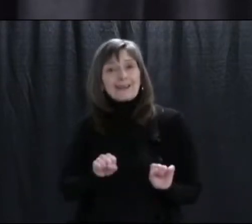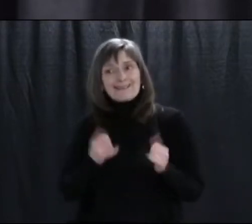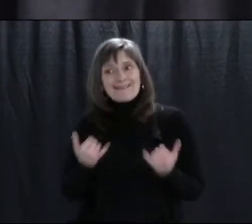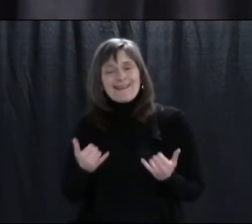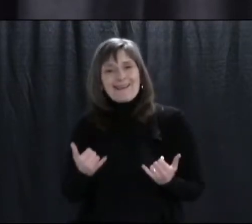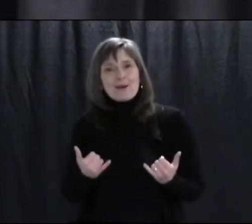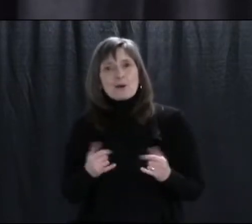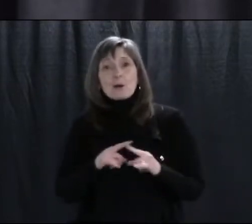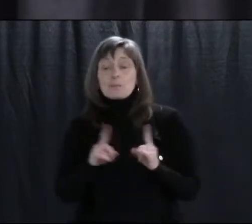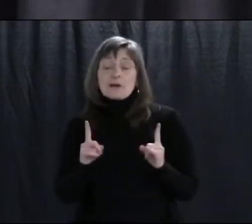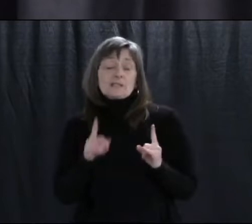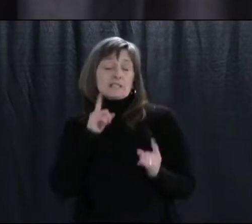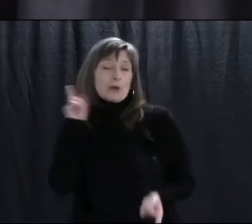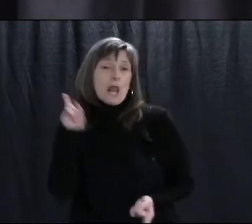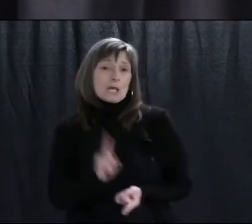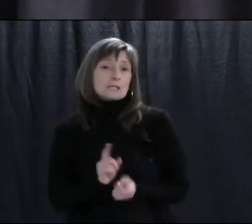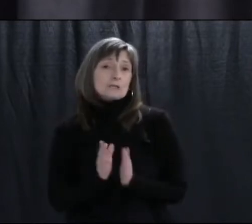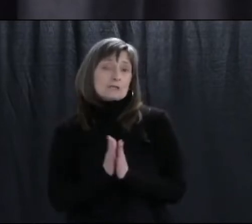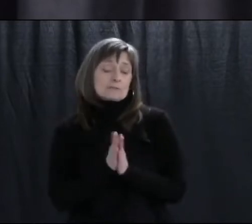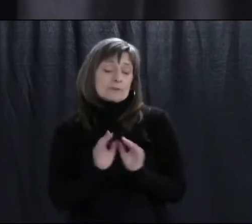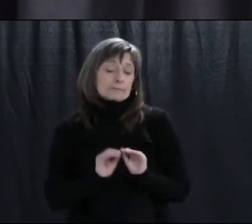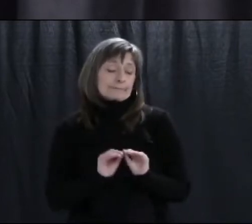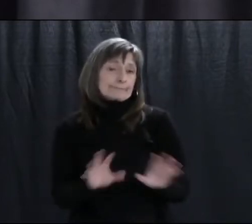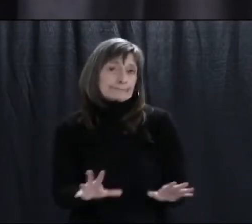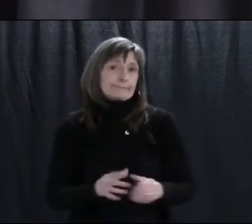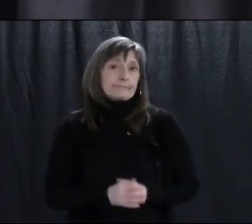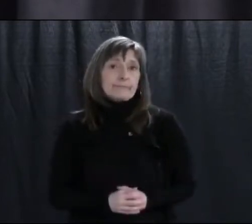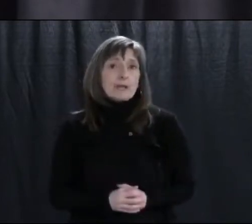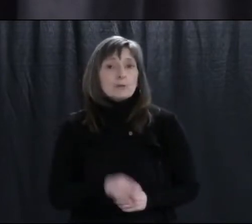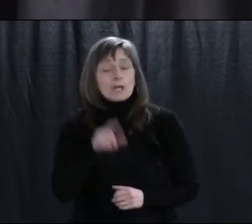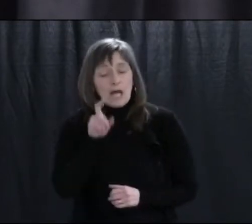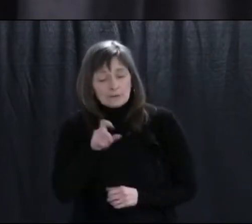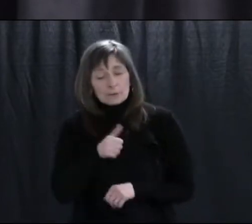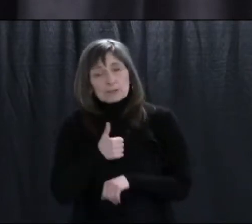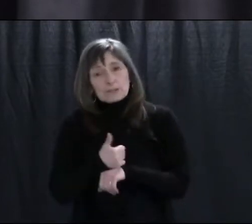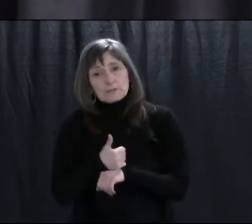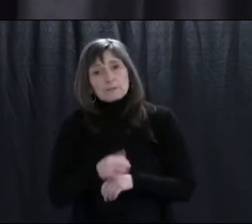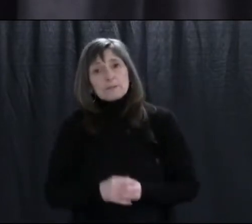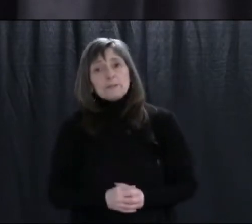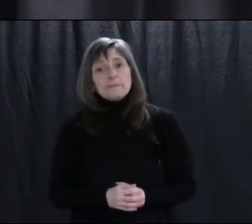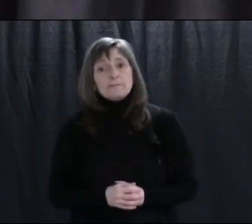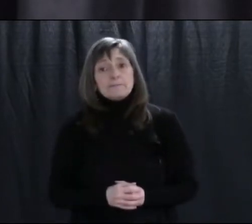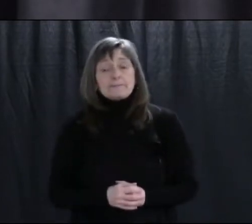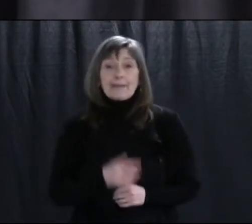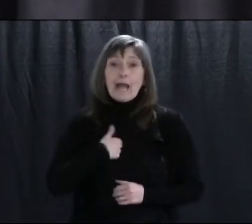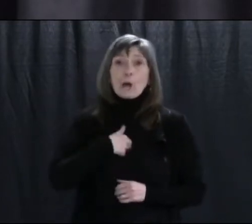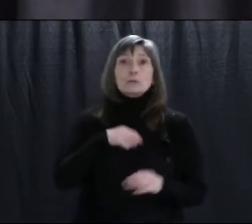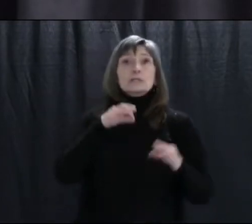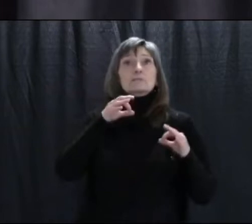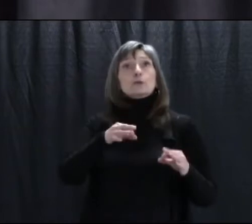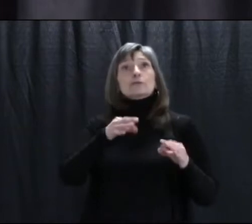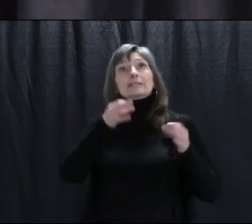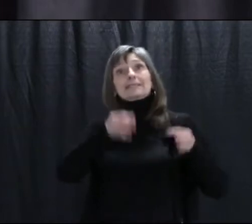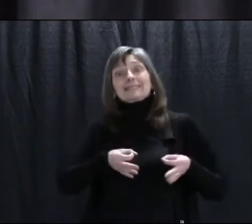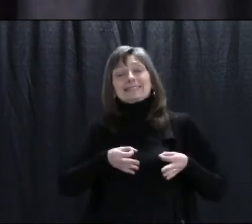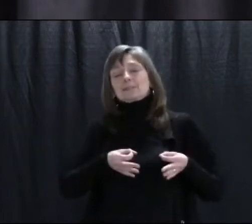is a risk management issue. It's a risk management scenario. There is no decision that's perfect, and there is